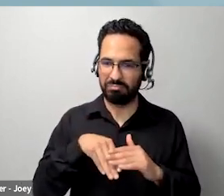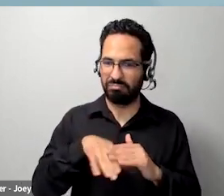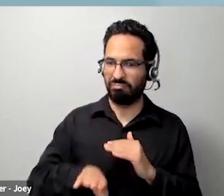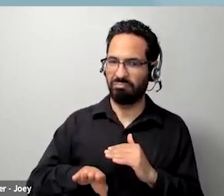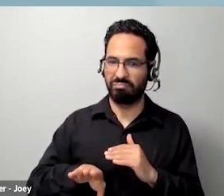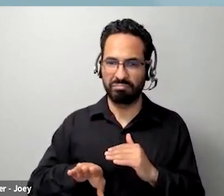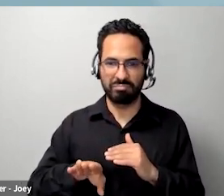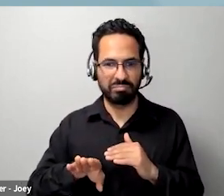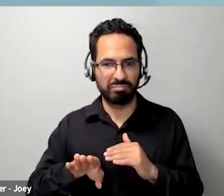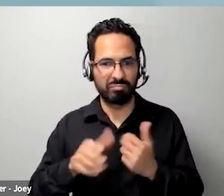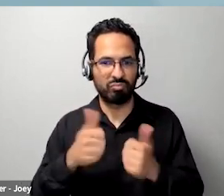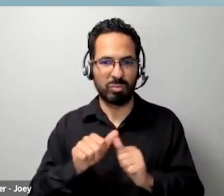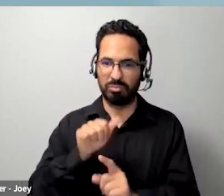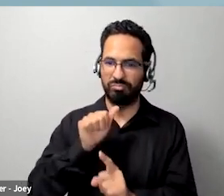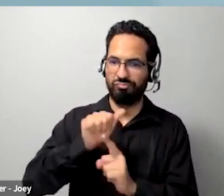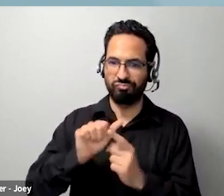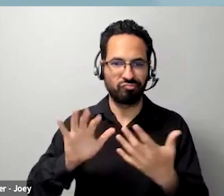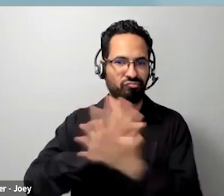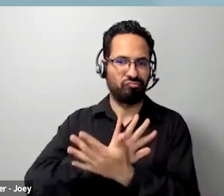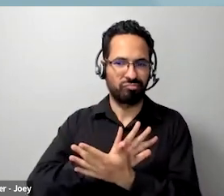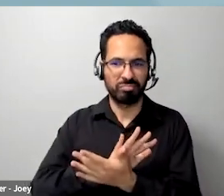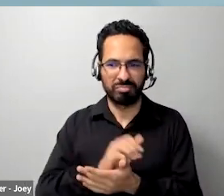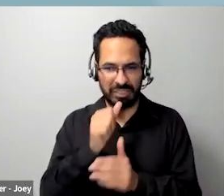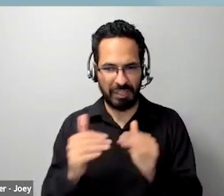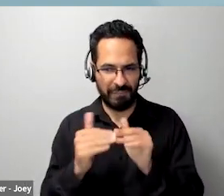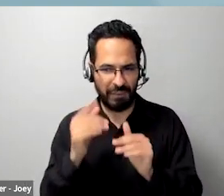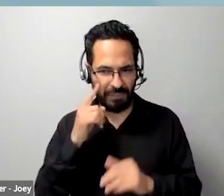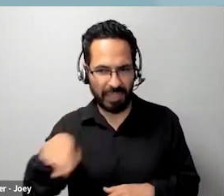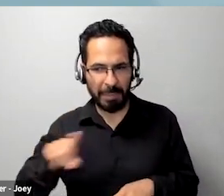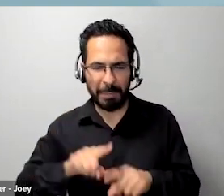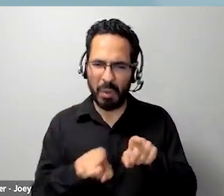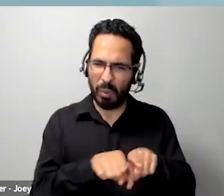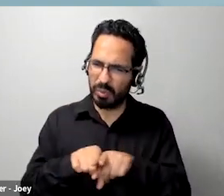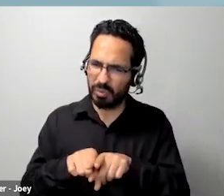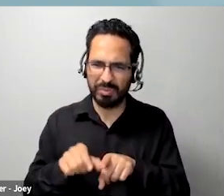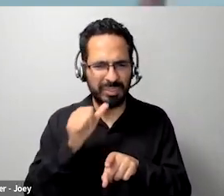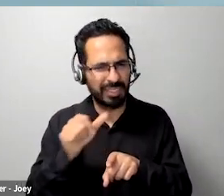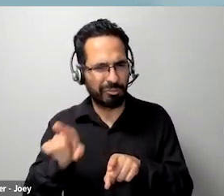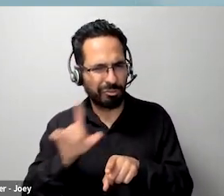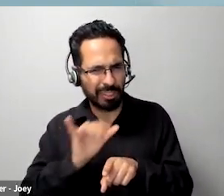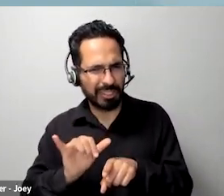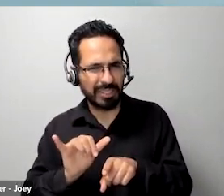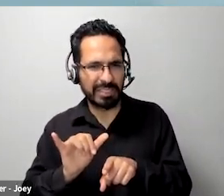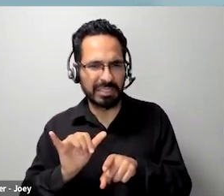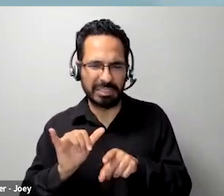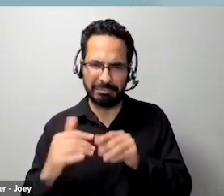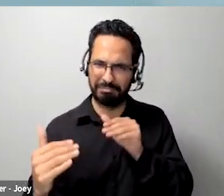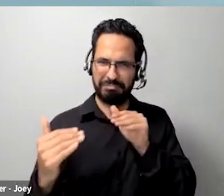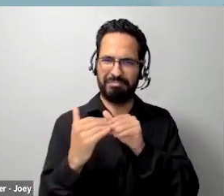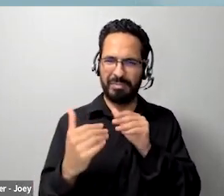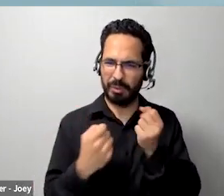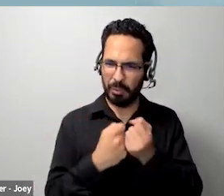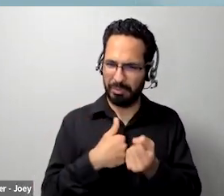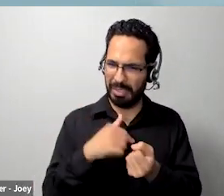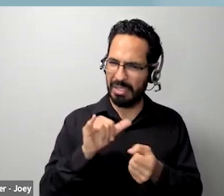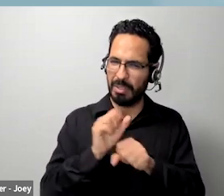under false pretenses, which isn't fair to them. But then I also feel like they're not sort of upholding their end of the bargain to support me as an